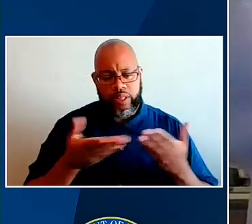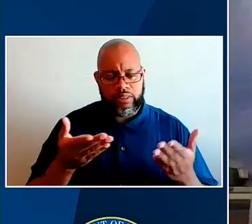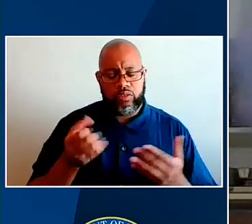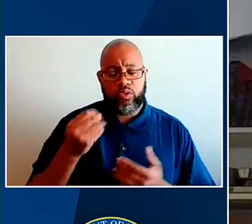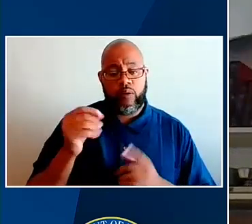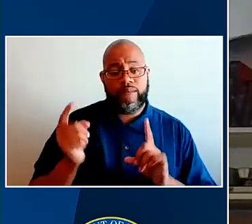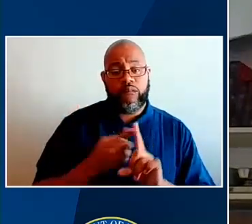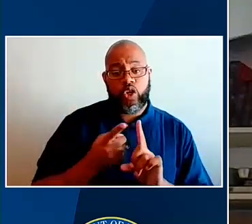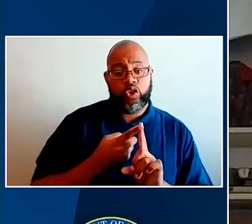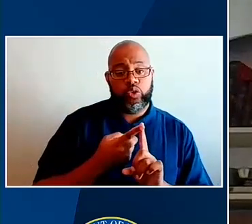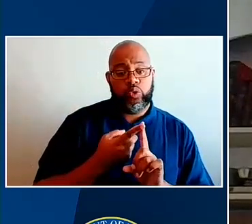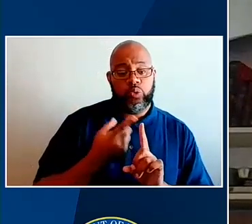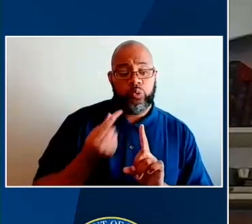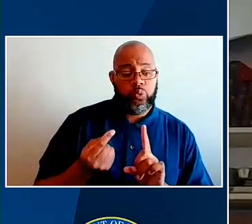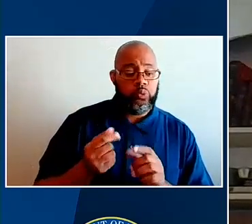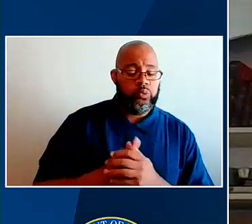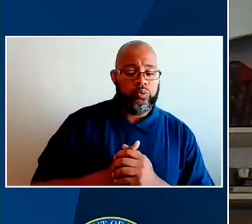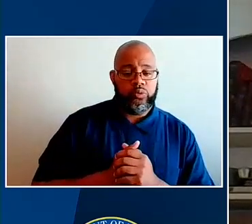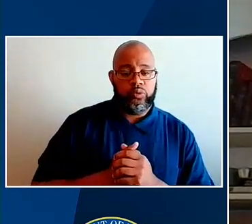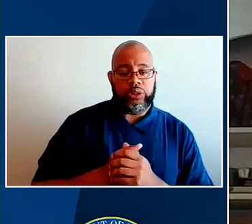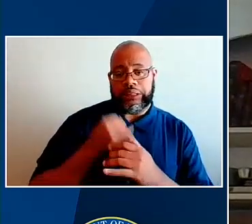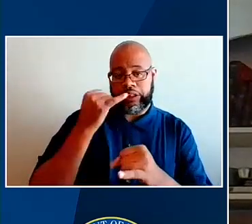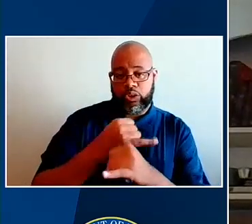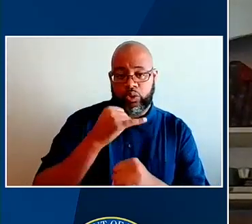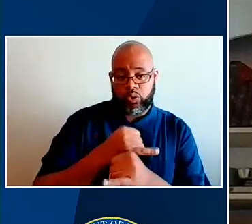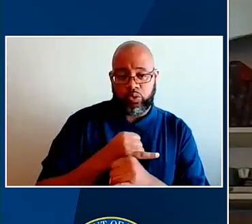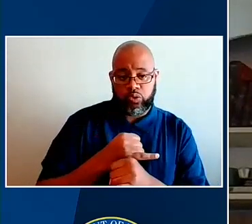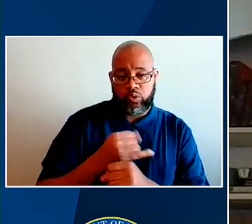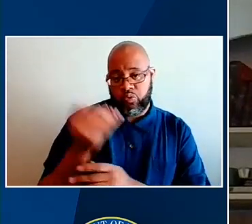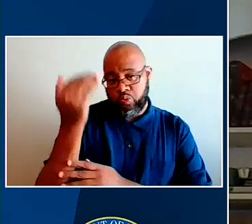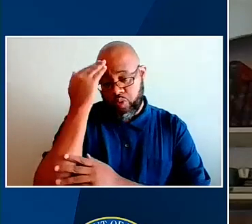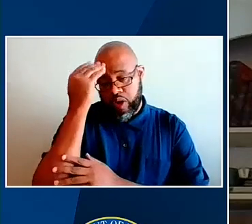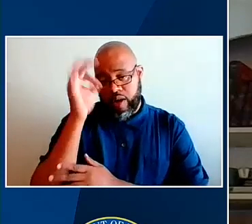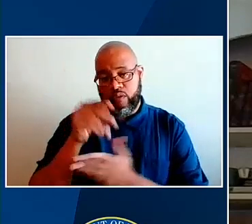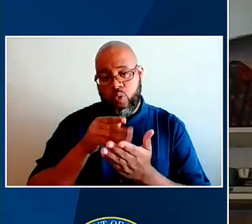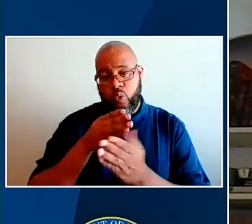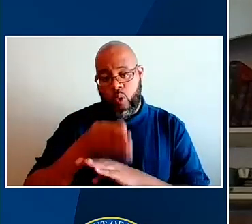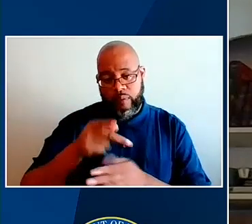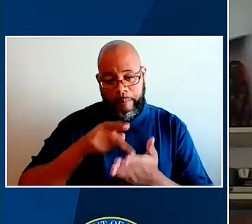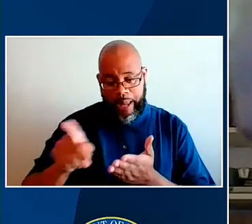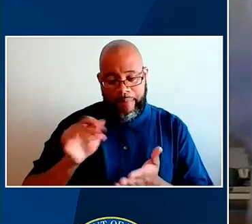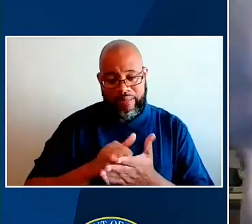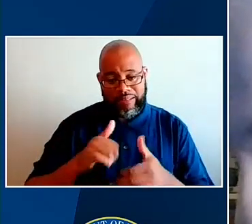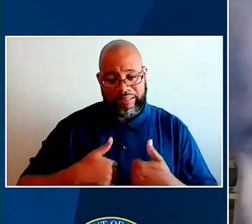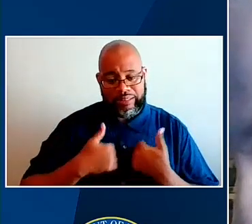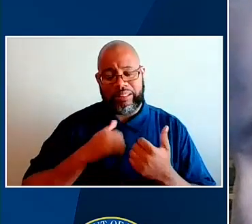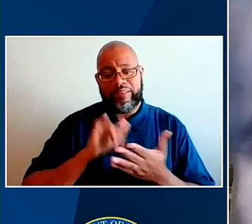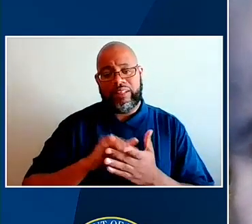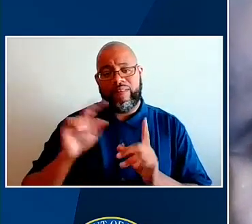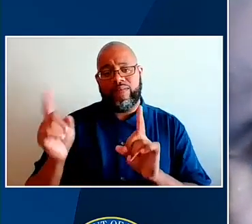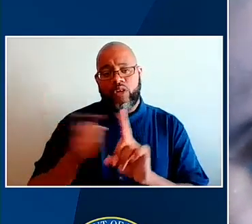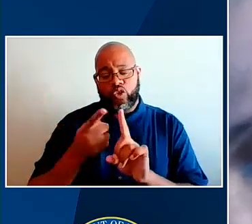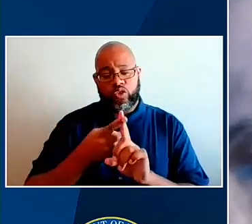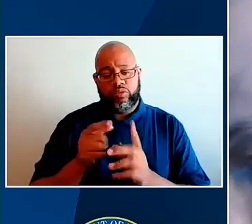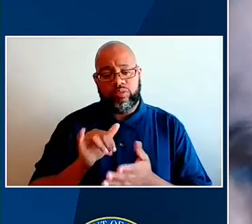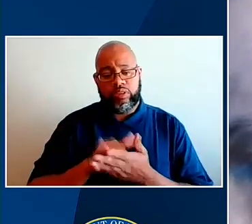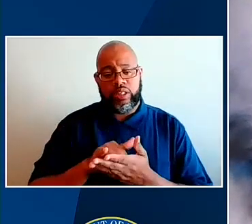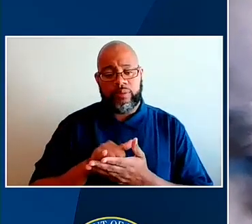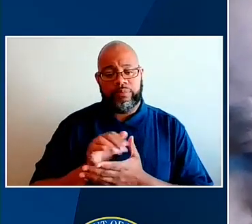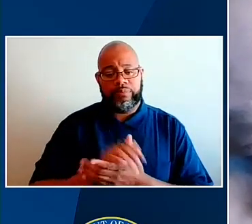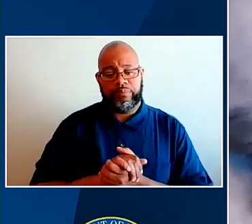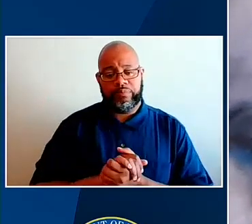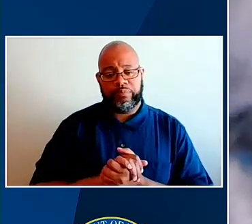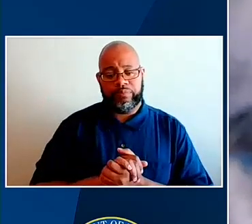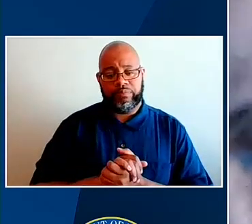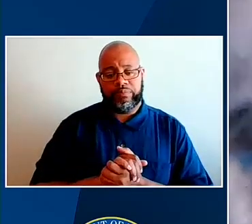first thing is the institution being aware of the overpayment, right, that it exists. So that's the first one, that they're, it's